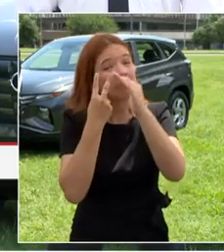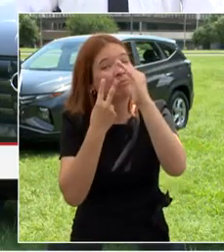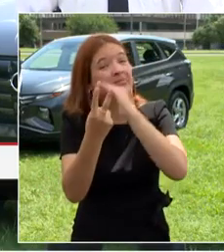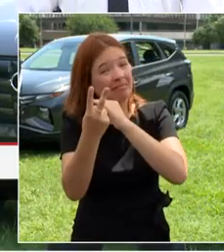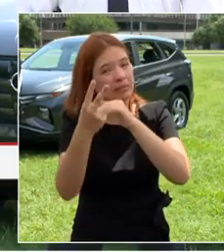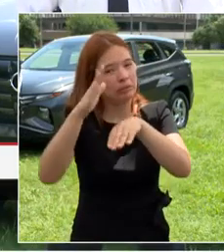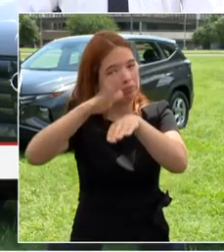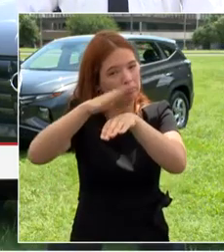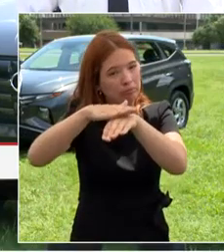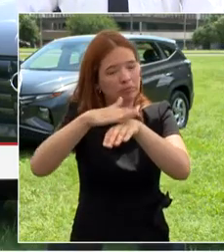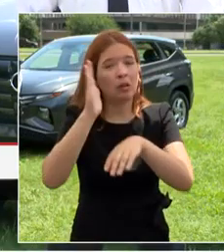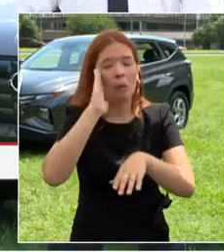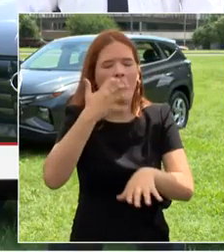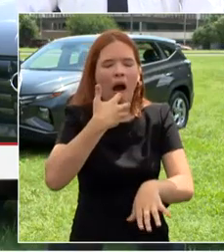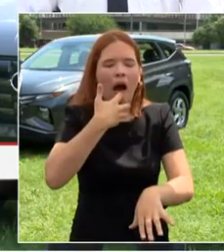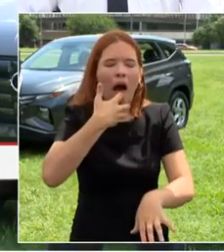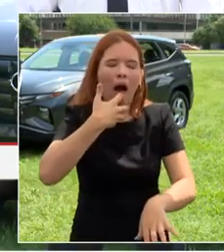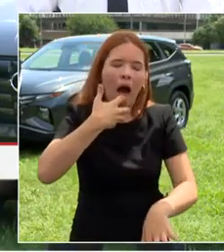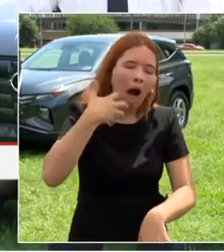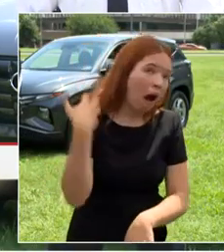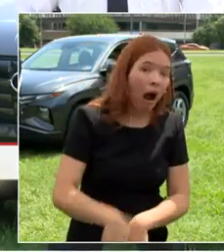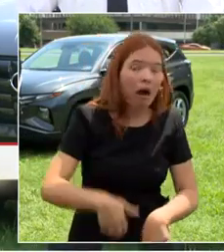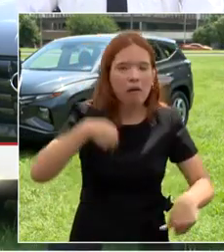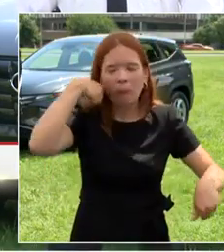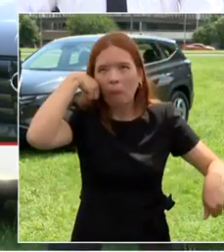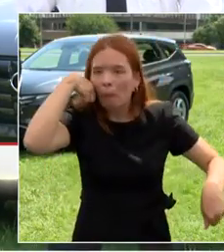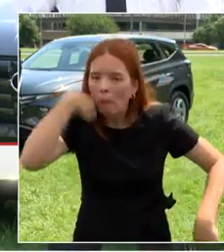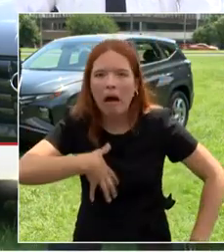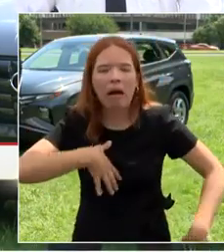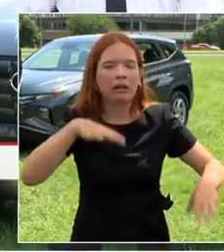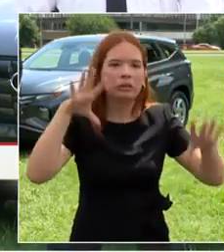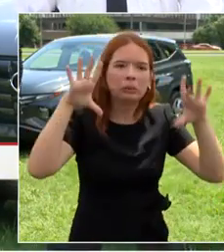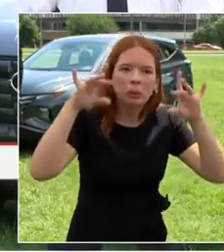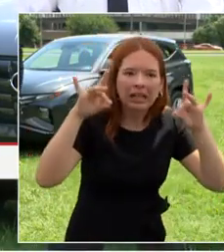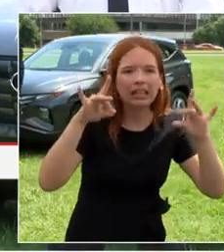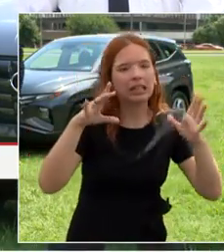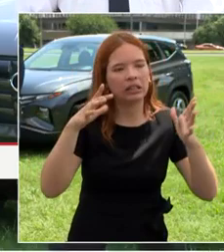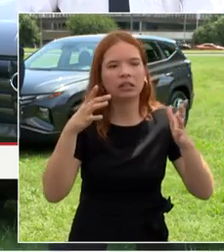that everybody is starting to prepare to receive information